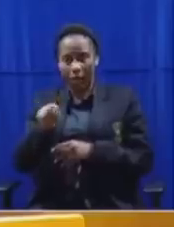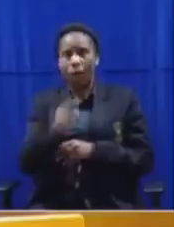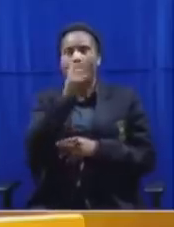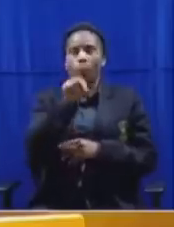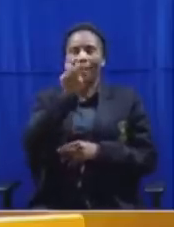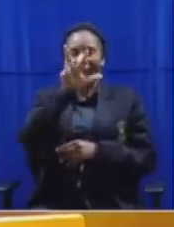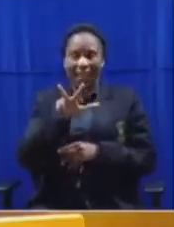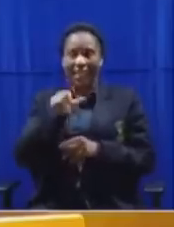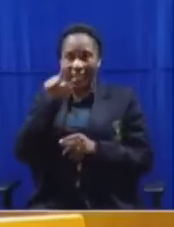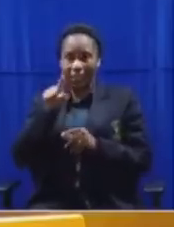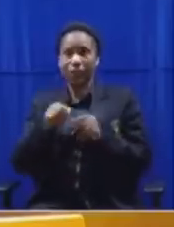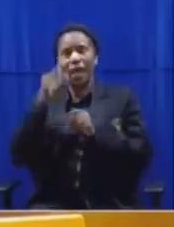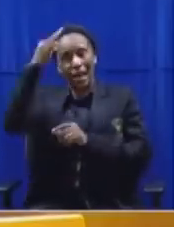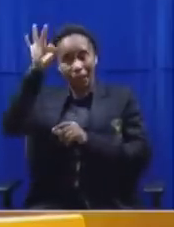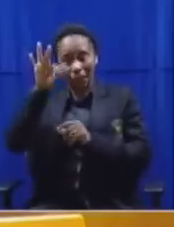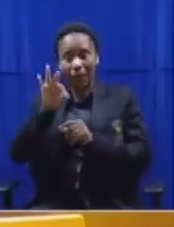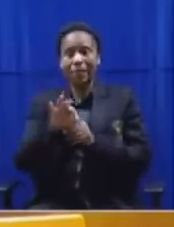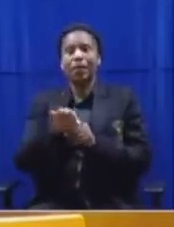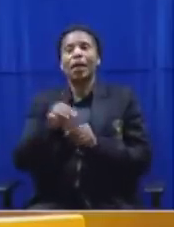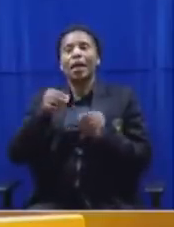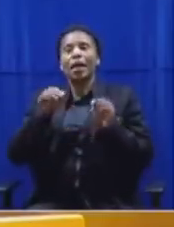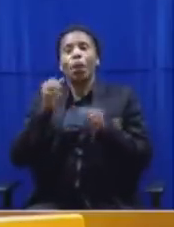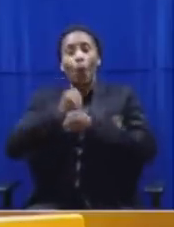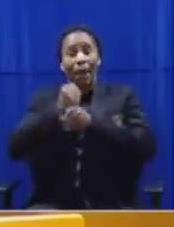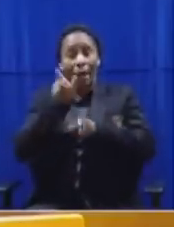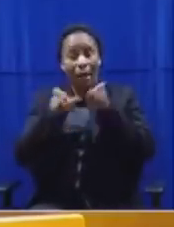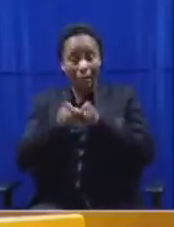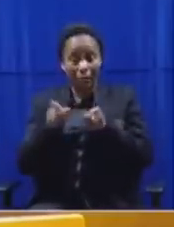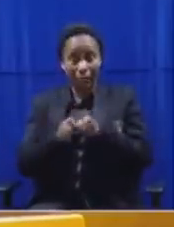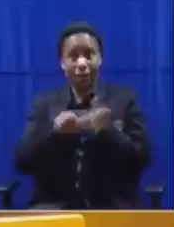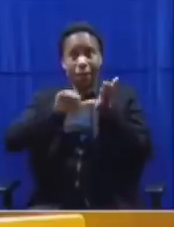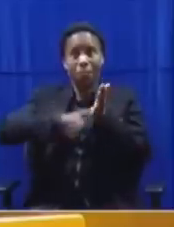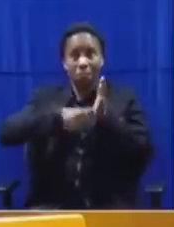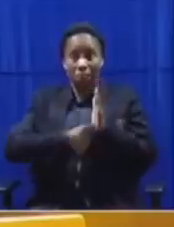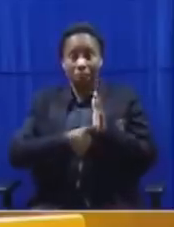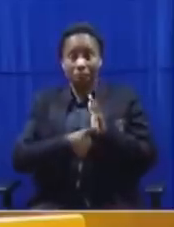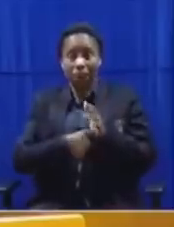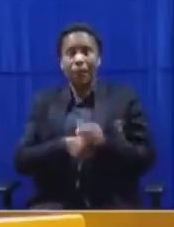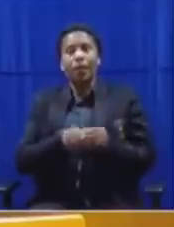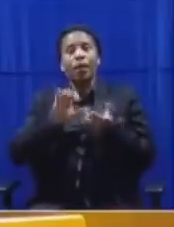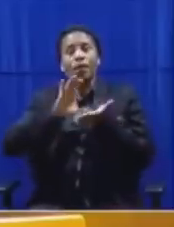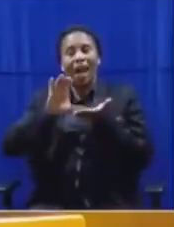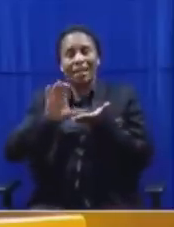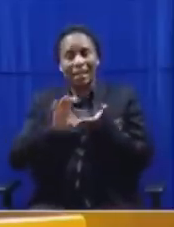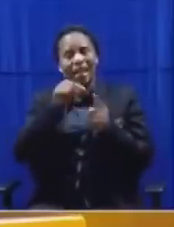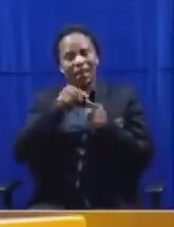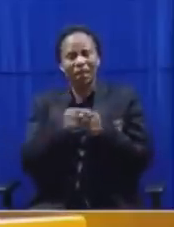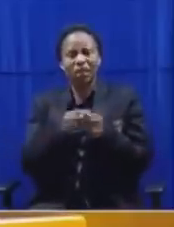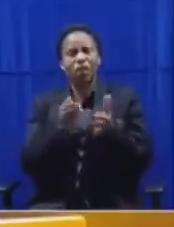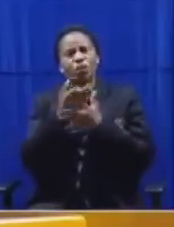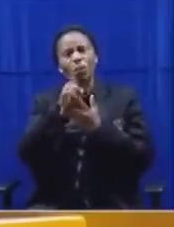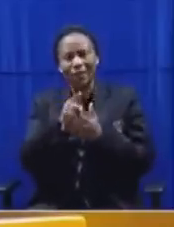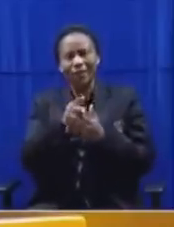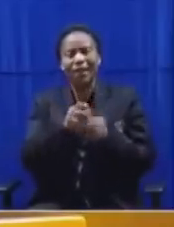government employees pension fund. And the manner in which retirement funds are managed is through asset management